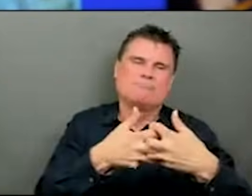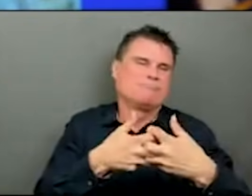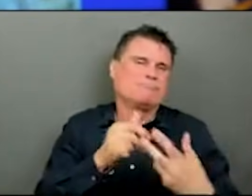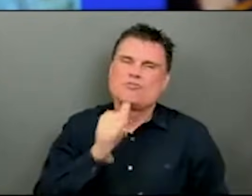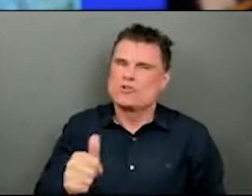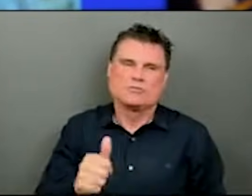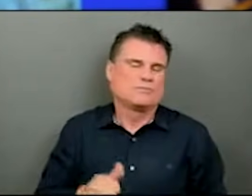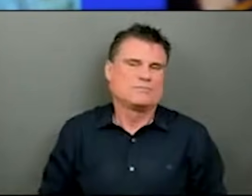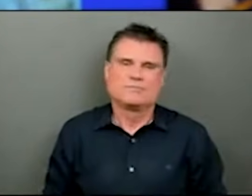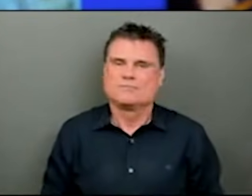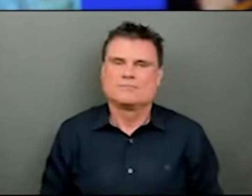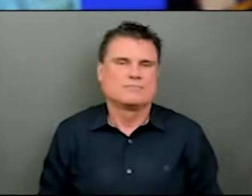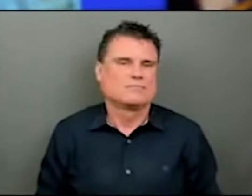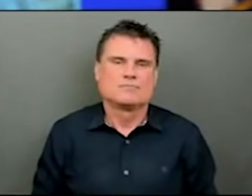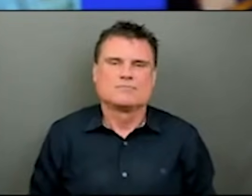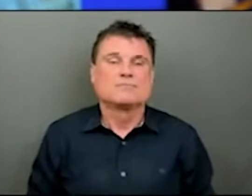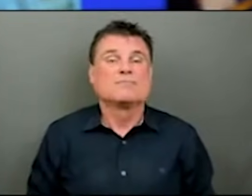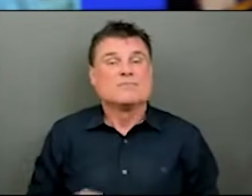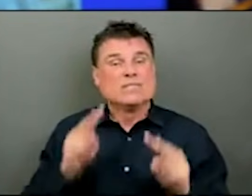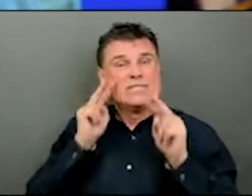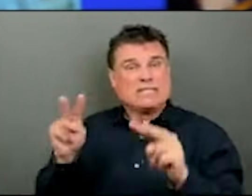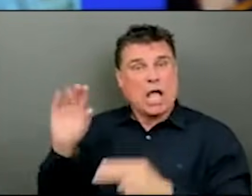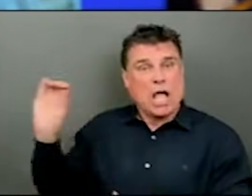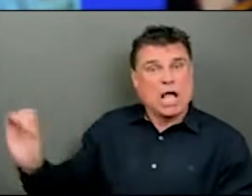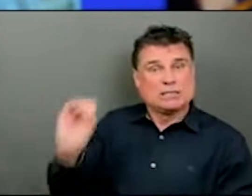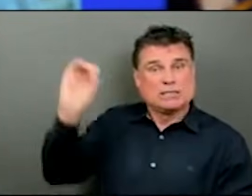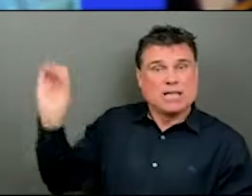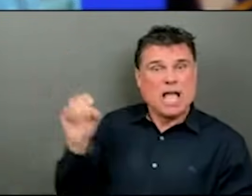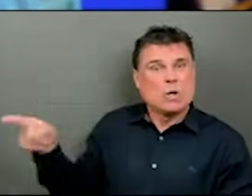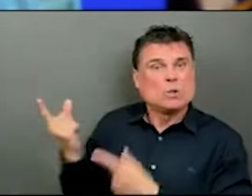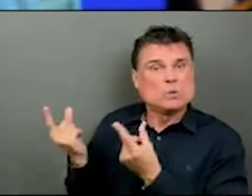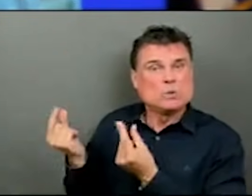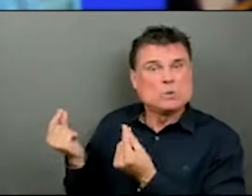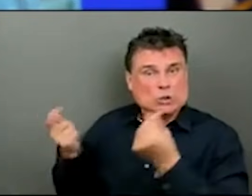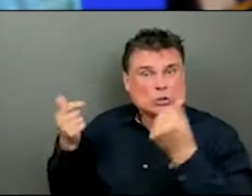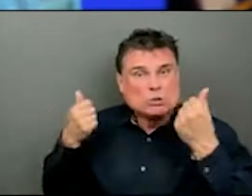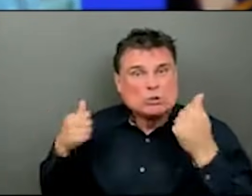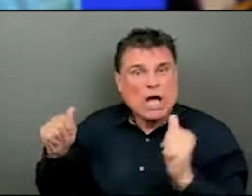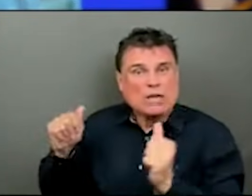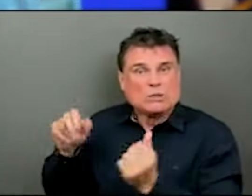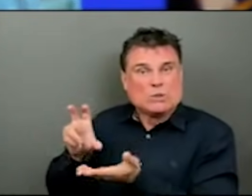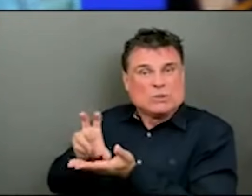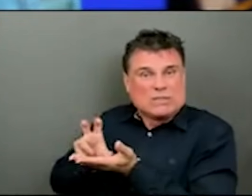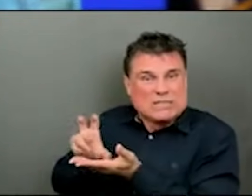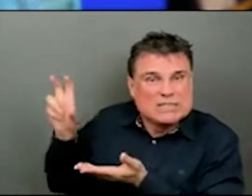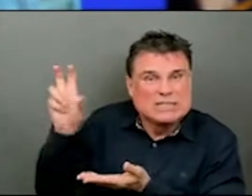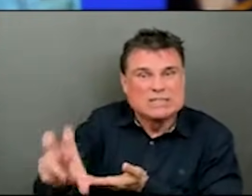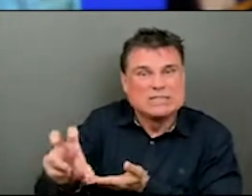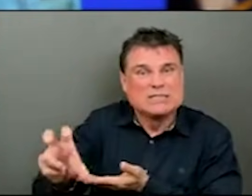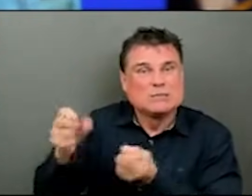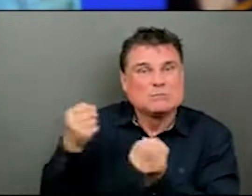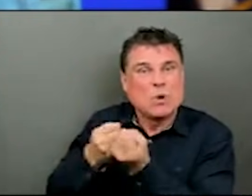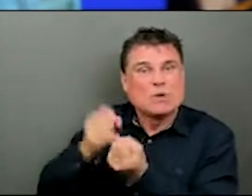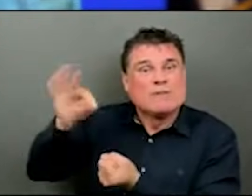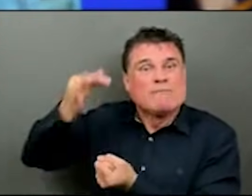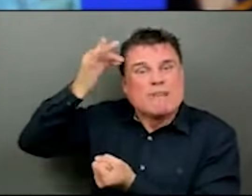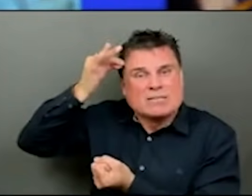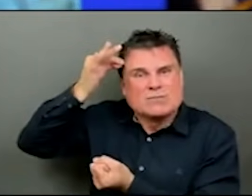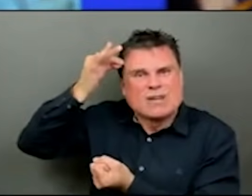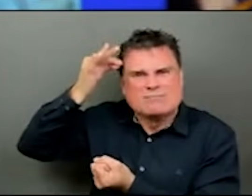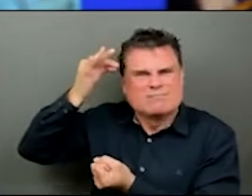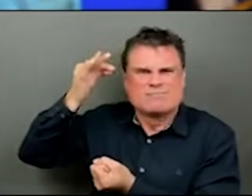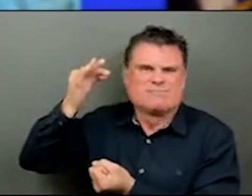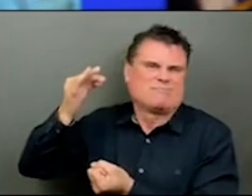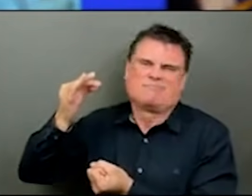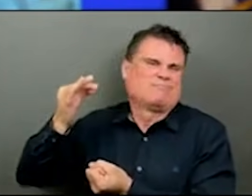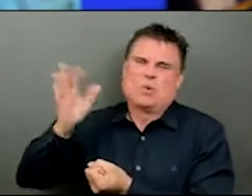to just supplement it by giving money to the federal government, we would do that. I don't believe that's effective or would work, so that means going back